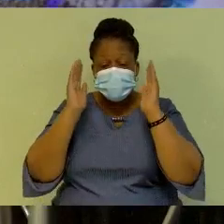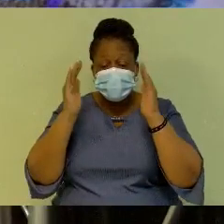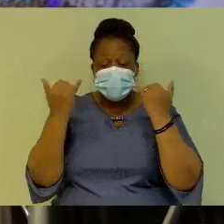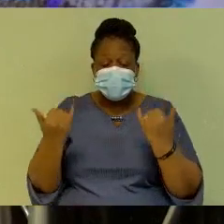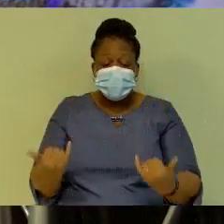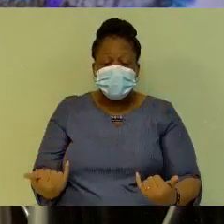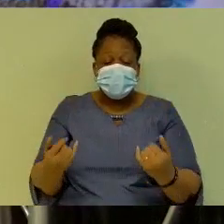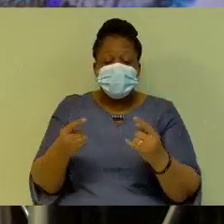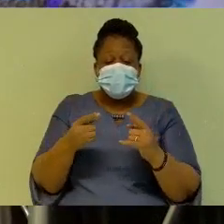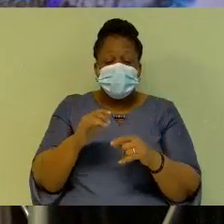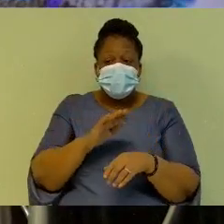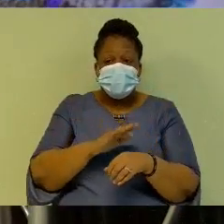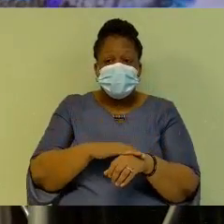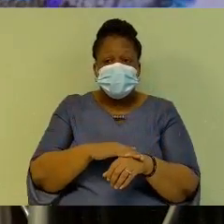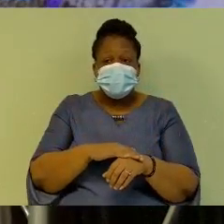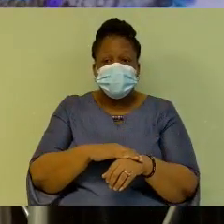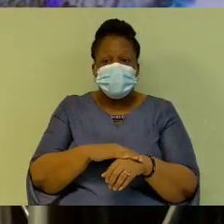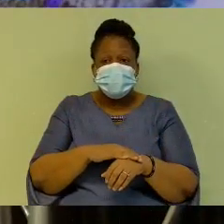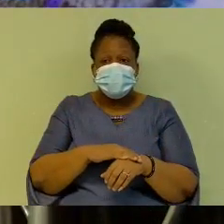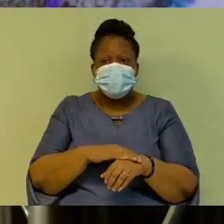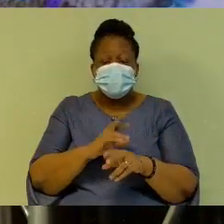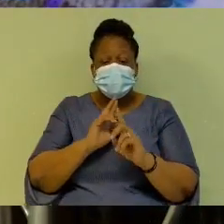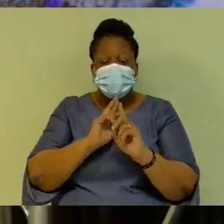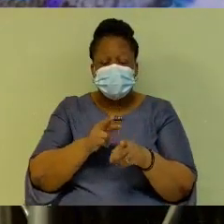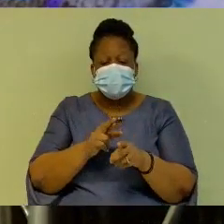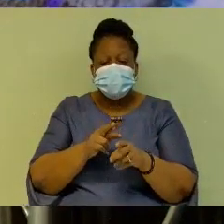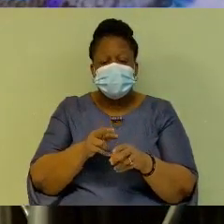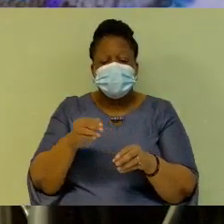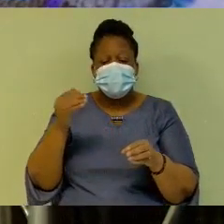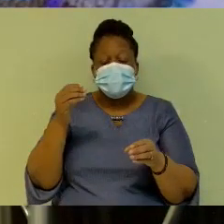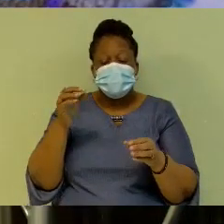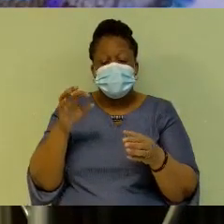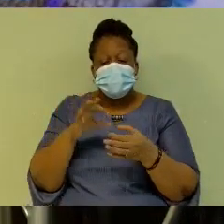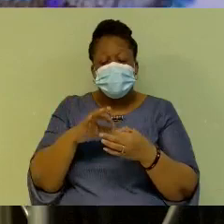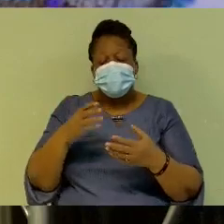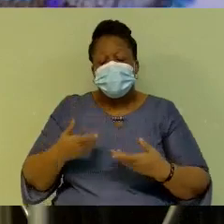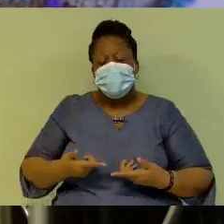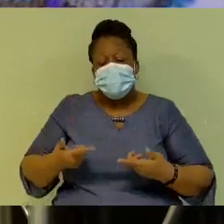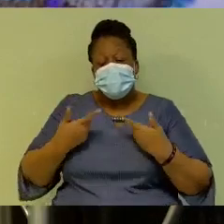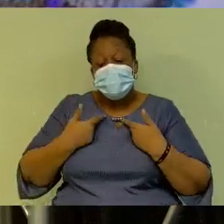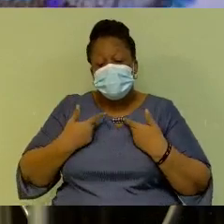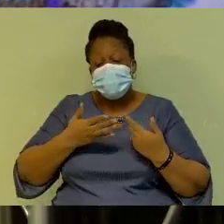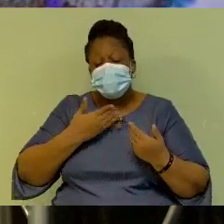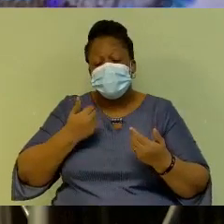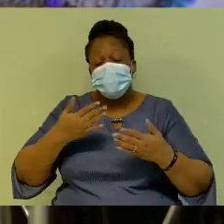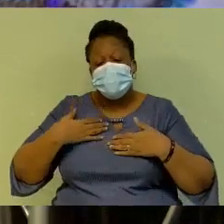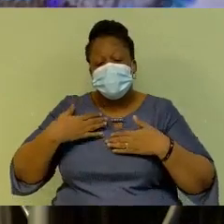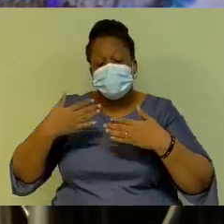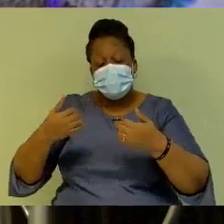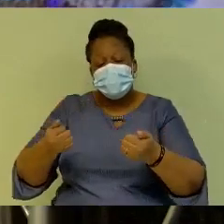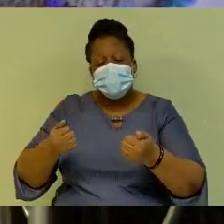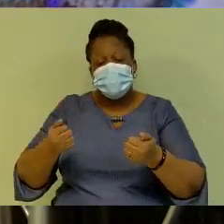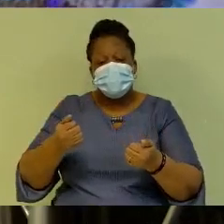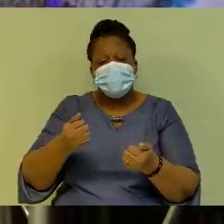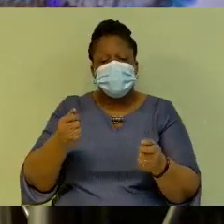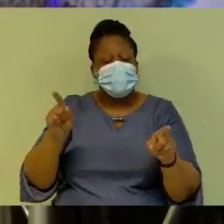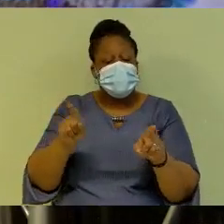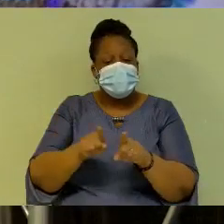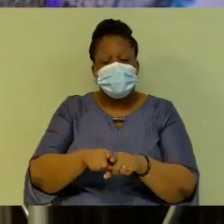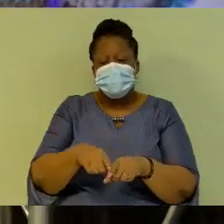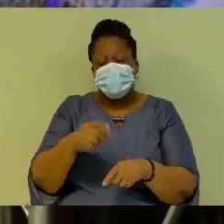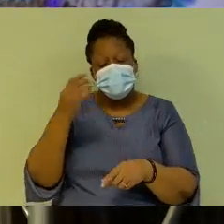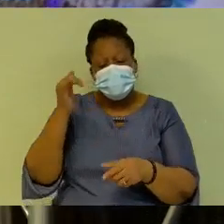of the world, for that matter, in responding to the formidable threats to life, liberty, public health, and public safety as a